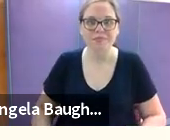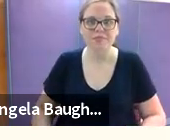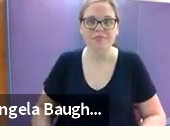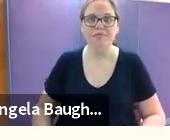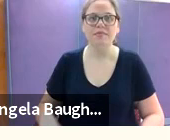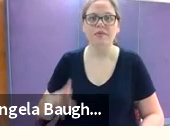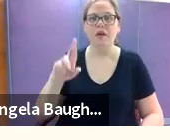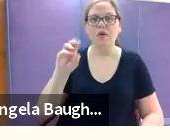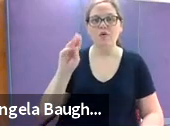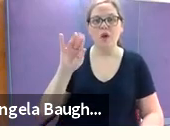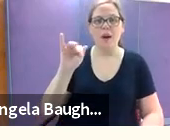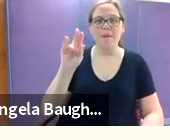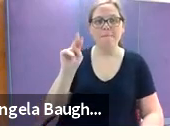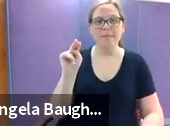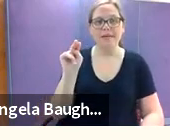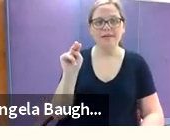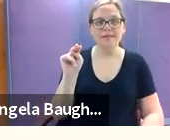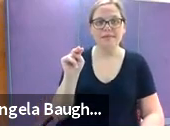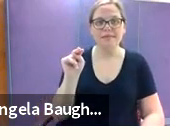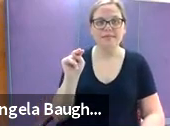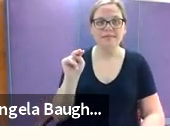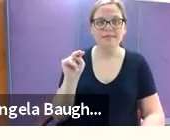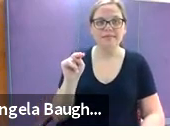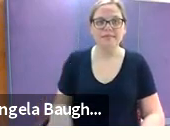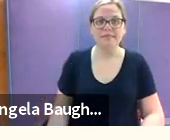Robin Metcalf.